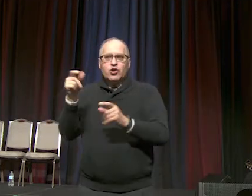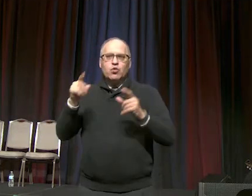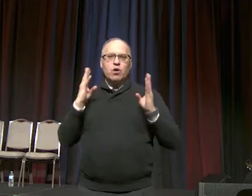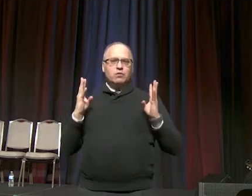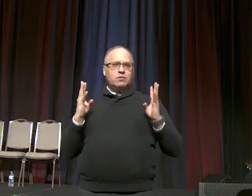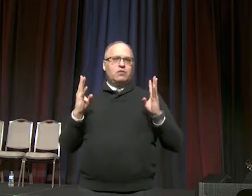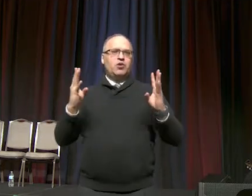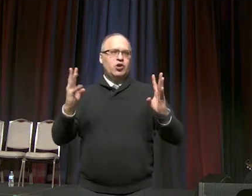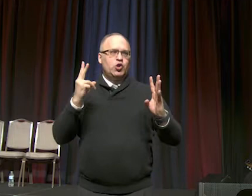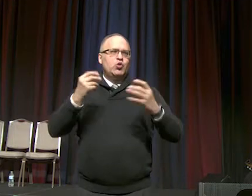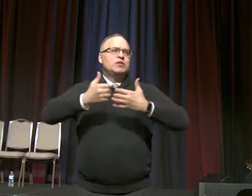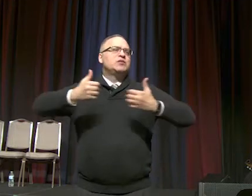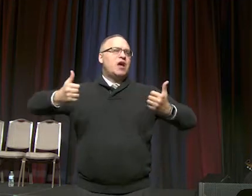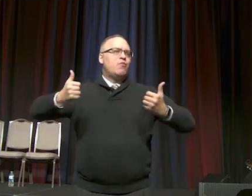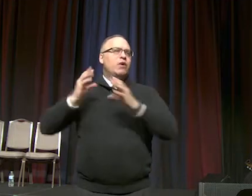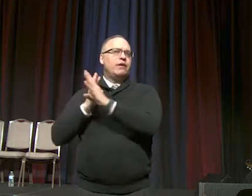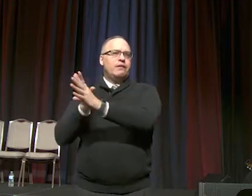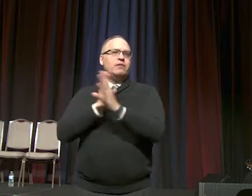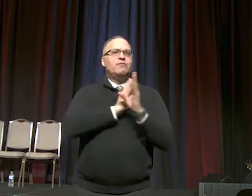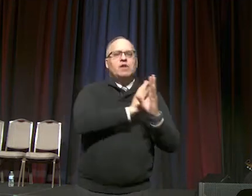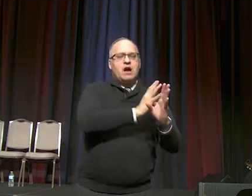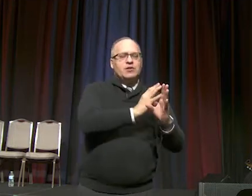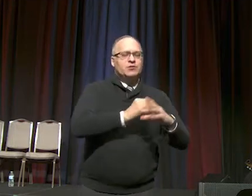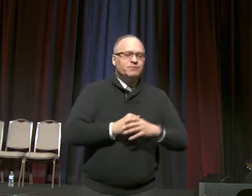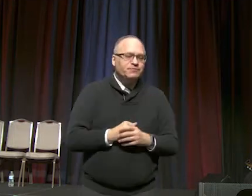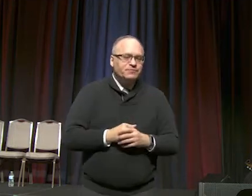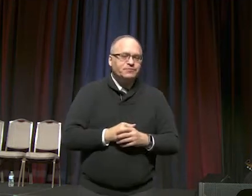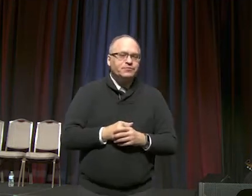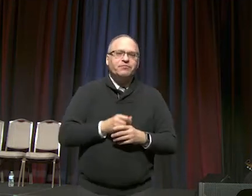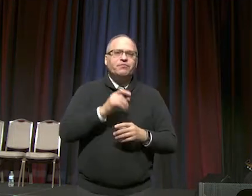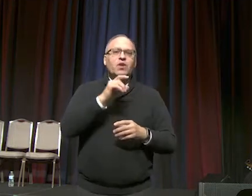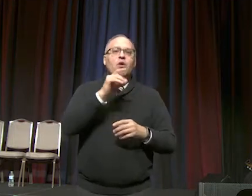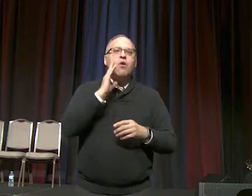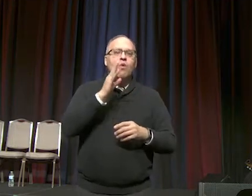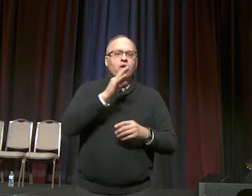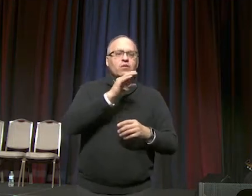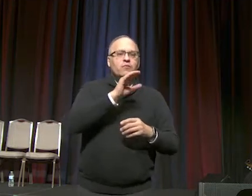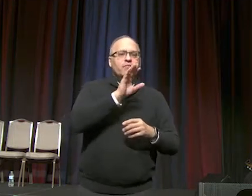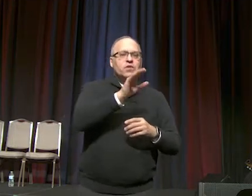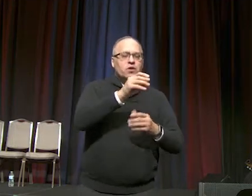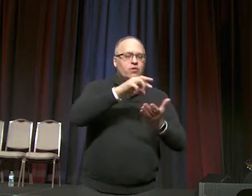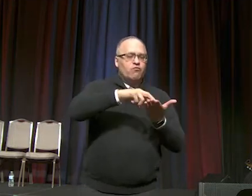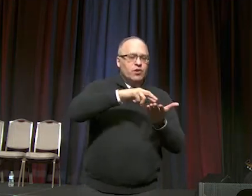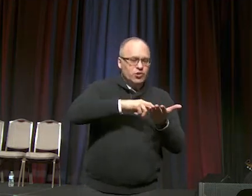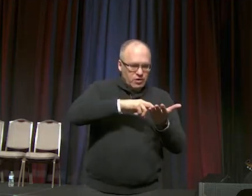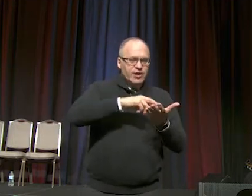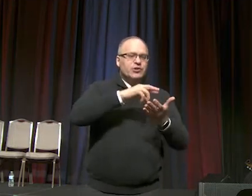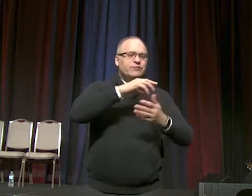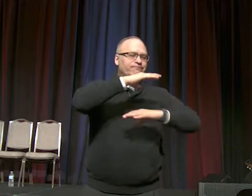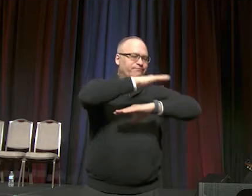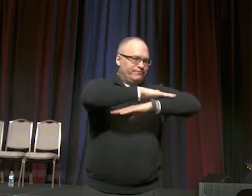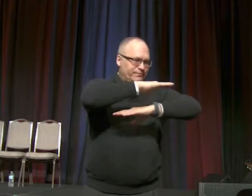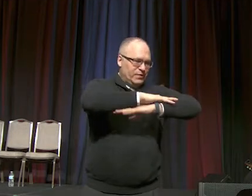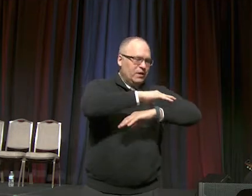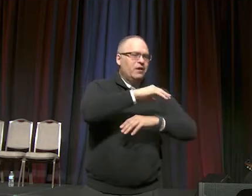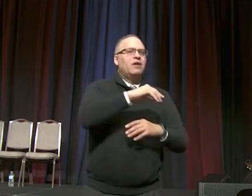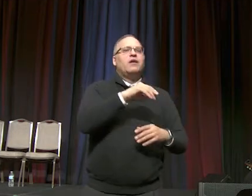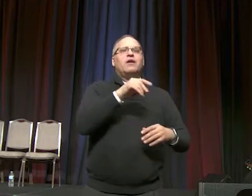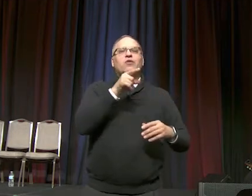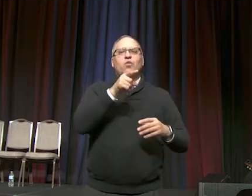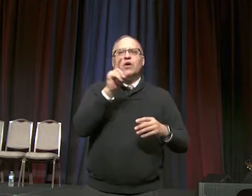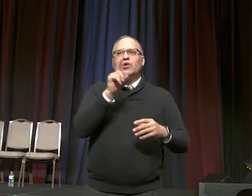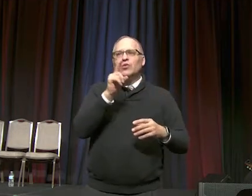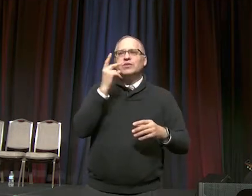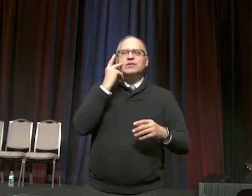line. There will be individual registration only at each of the registration stations that are manned by